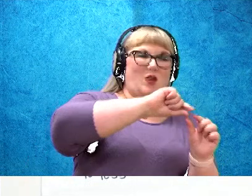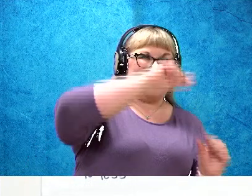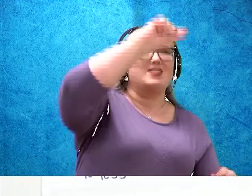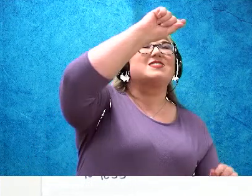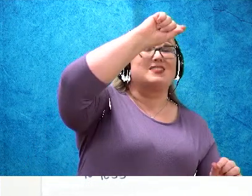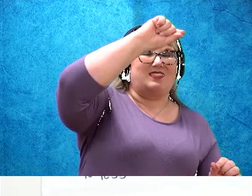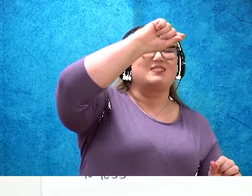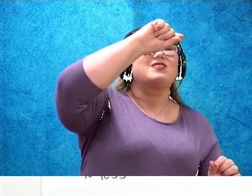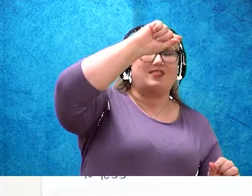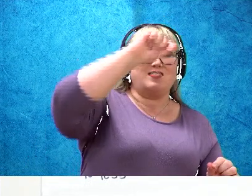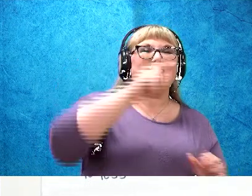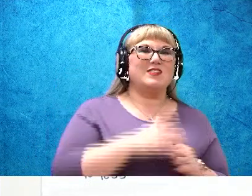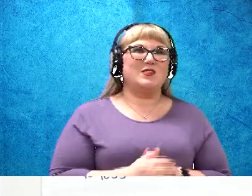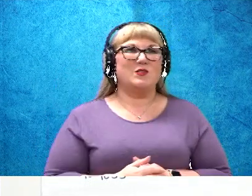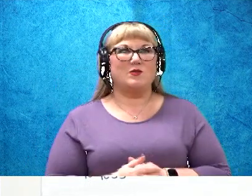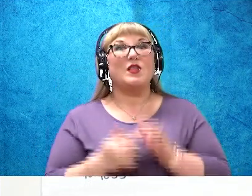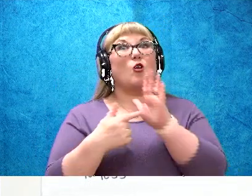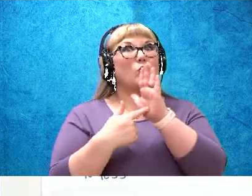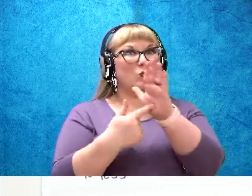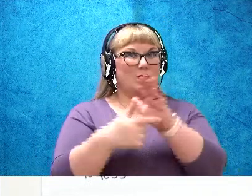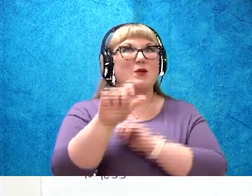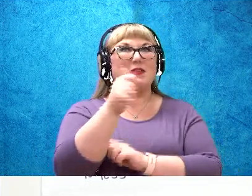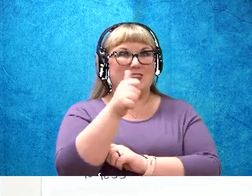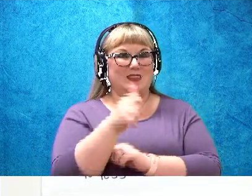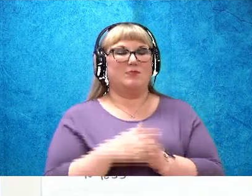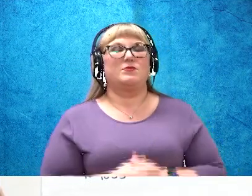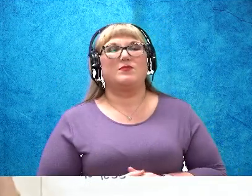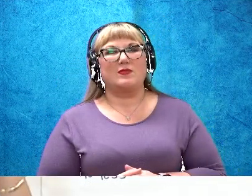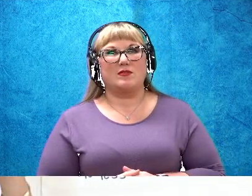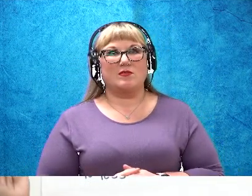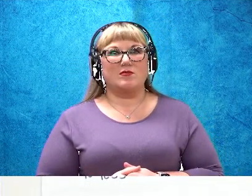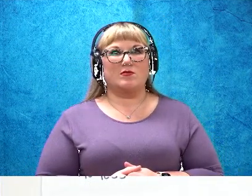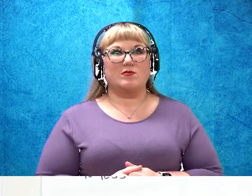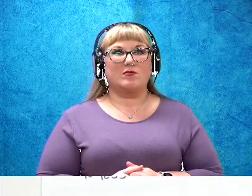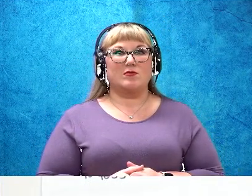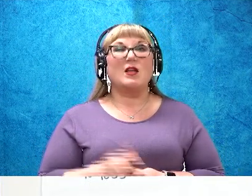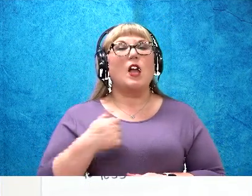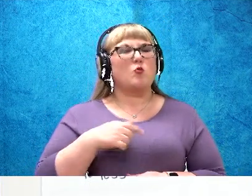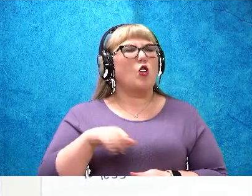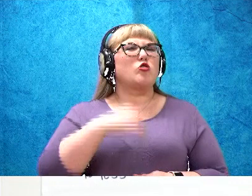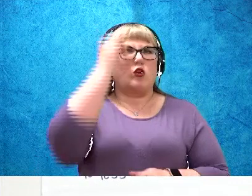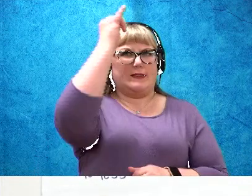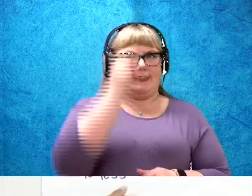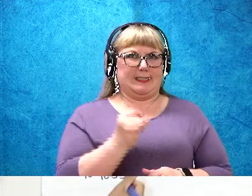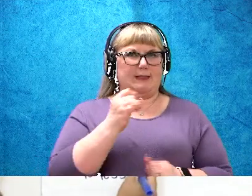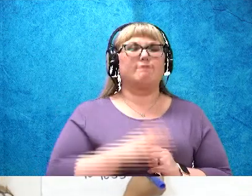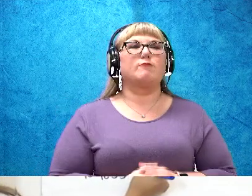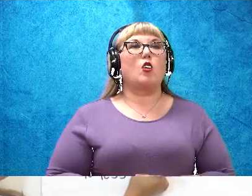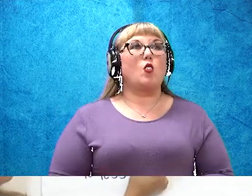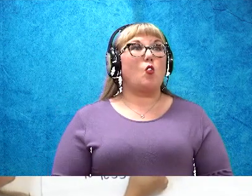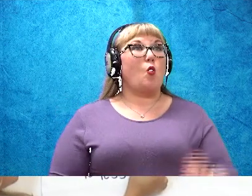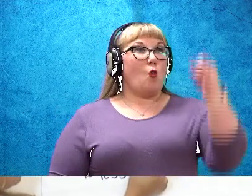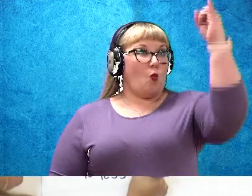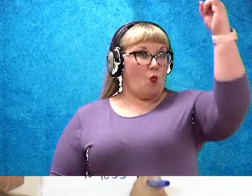Right, a rod represents the 10. I'm just going to draw a stick to represent my 10.